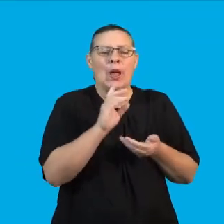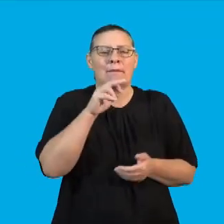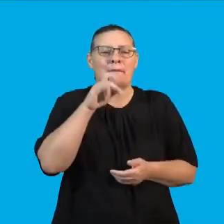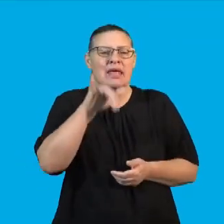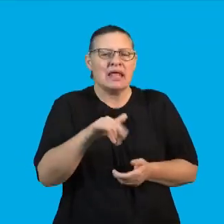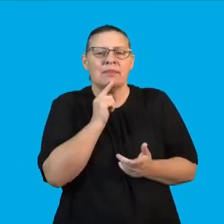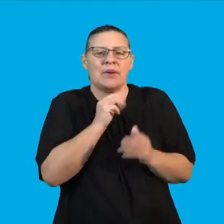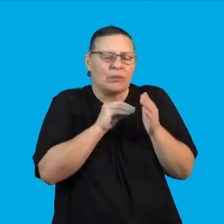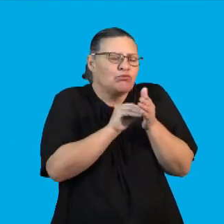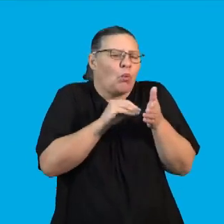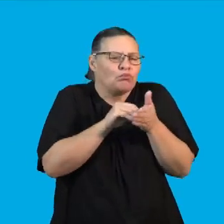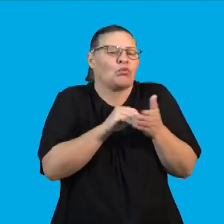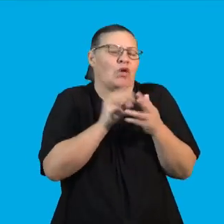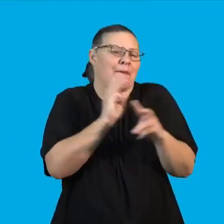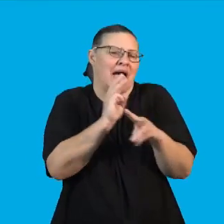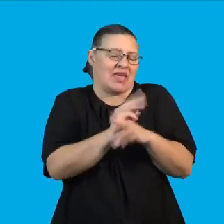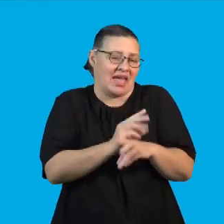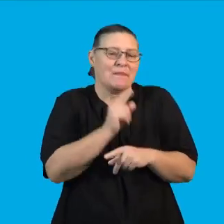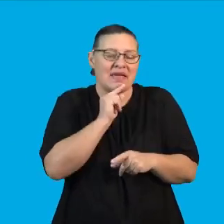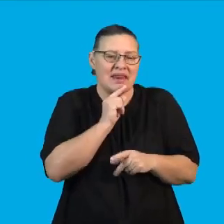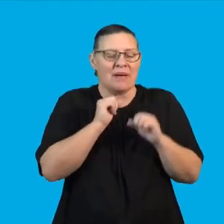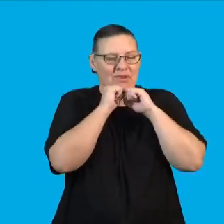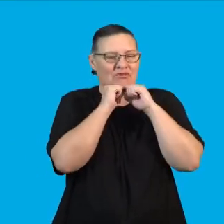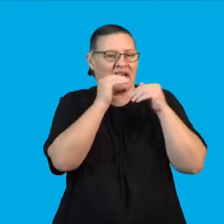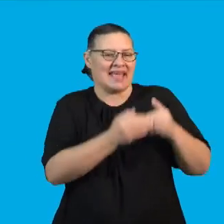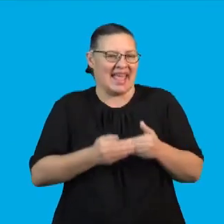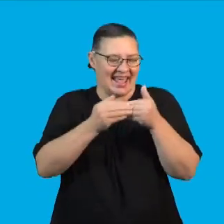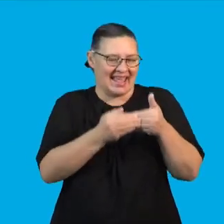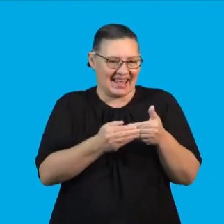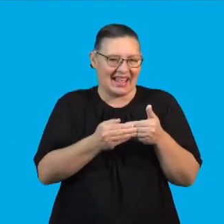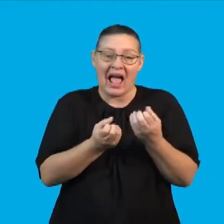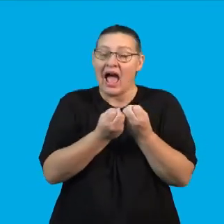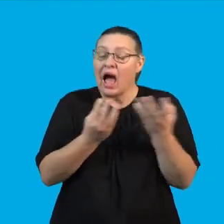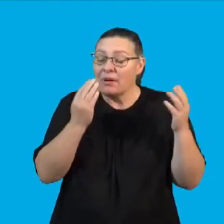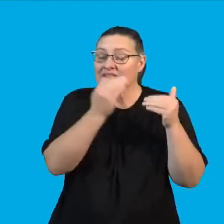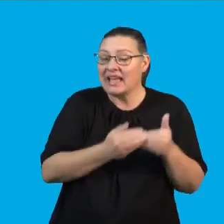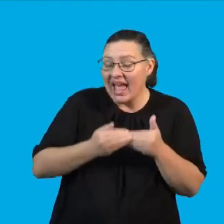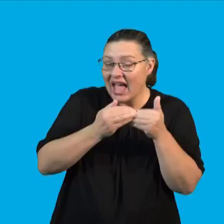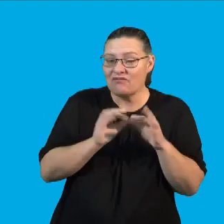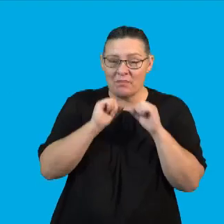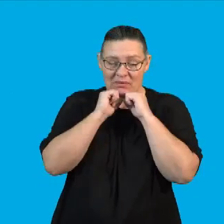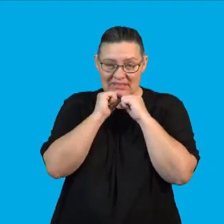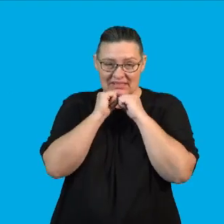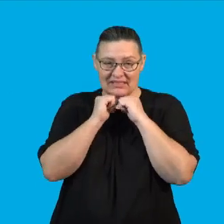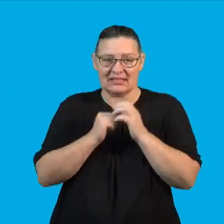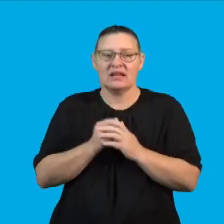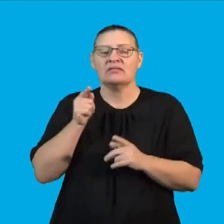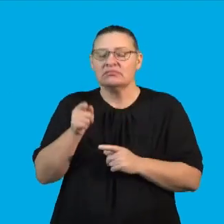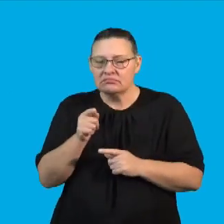are very close to their mommy. When we speak of parental care, amount of parental care